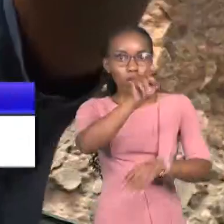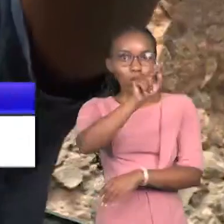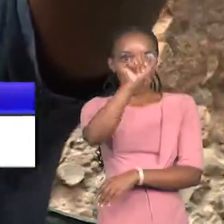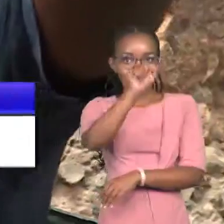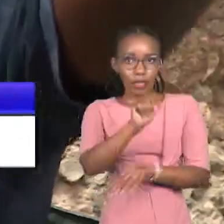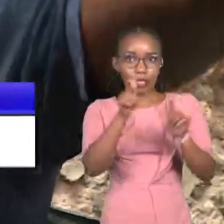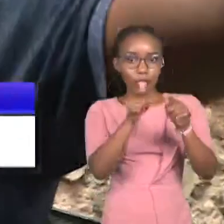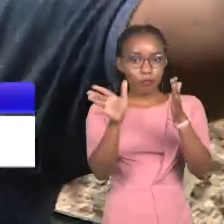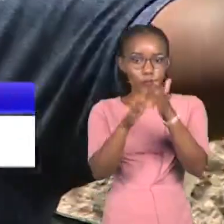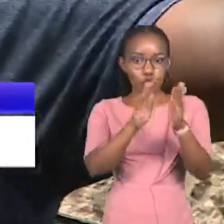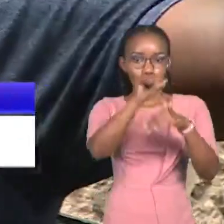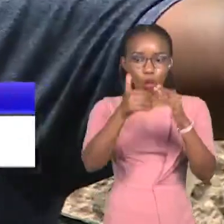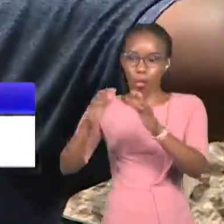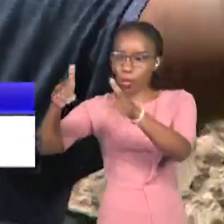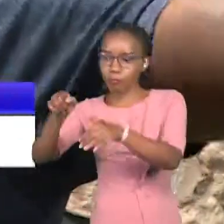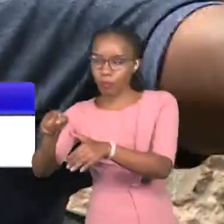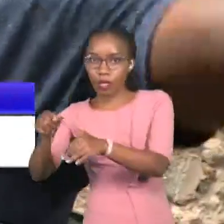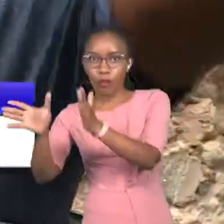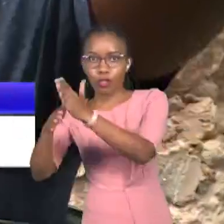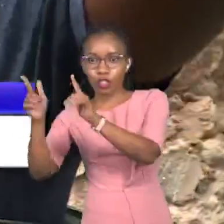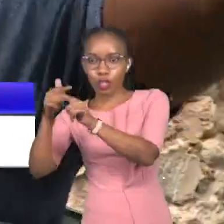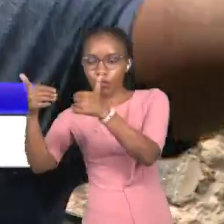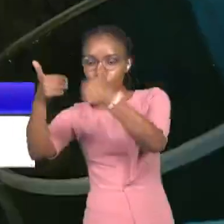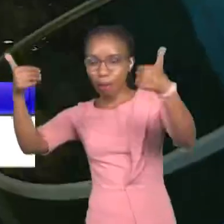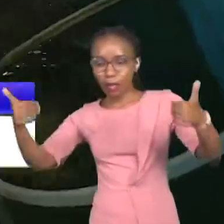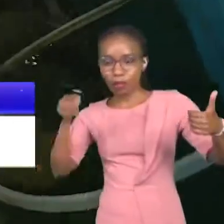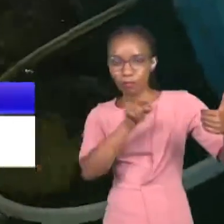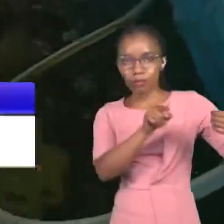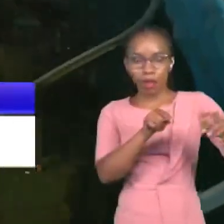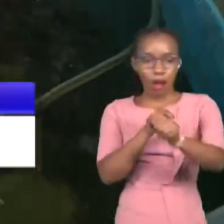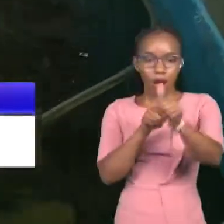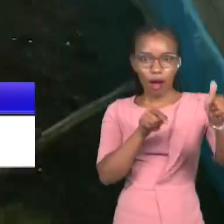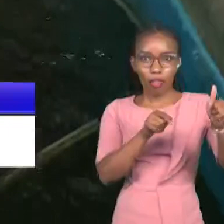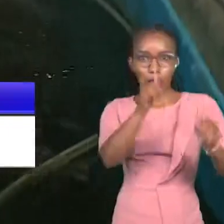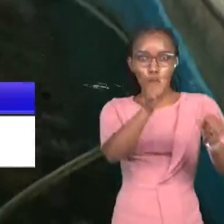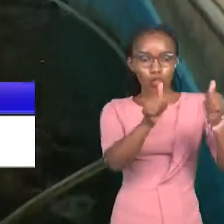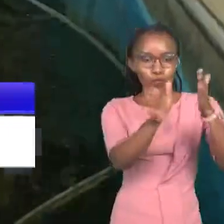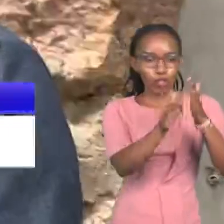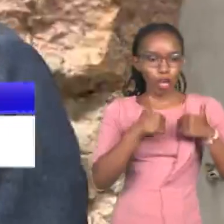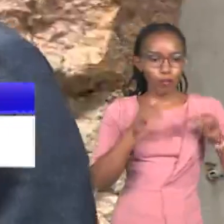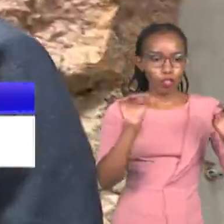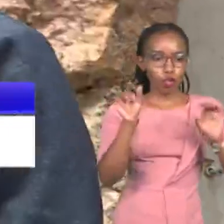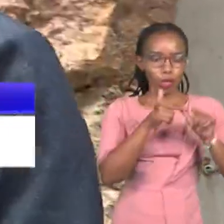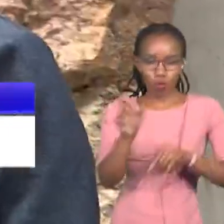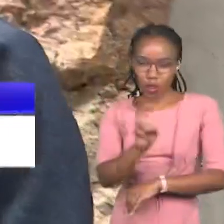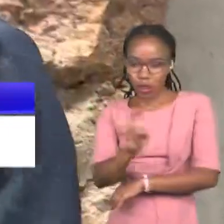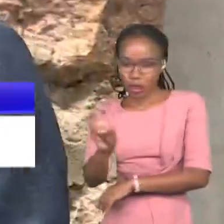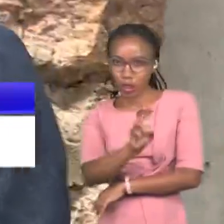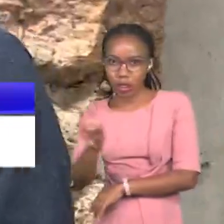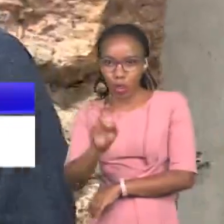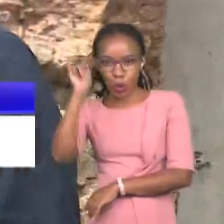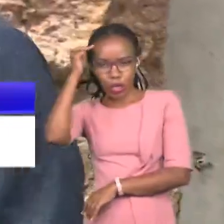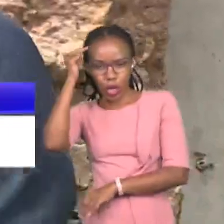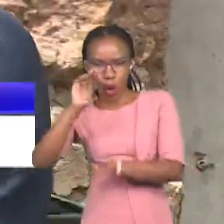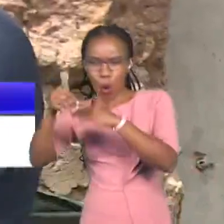one end. And we separate that end and with this other end that doesn't have fish. And then we check. Now we assume every fish